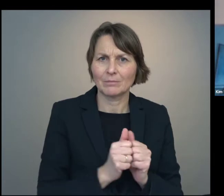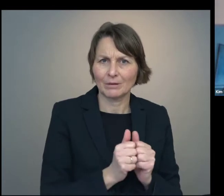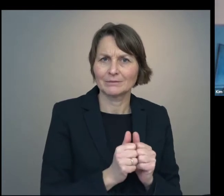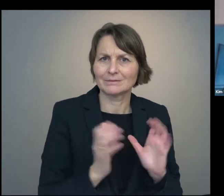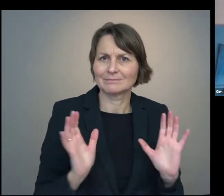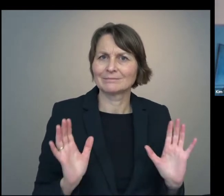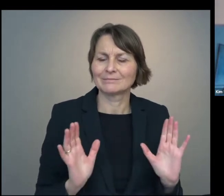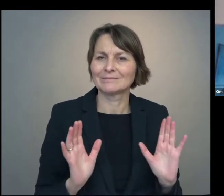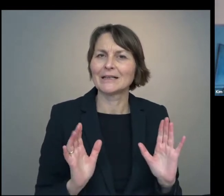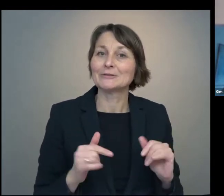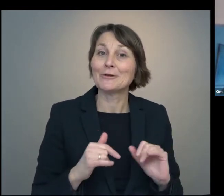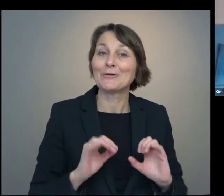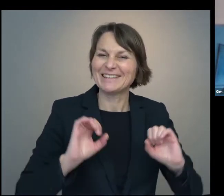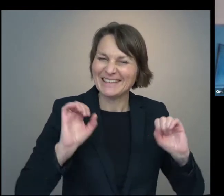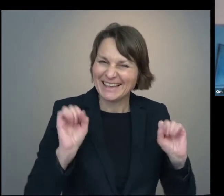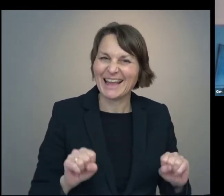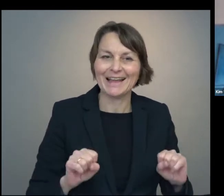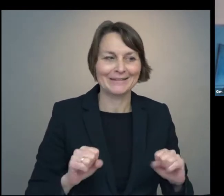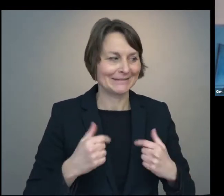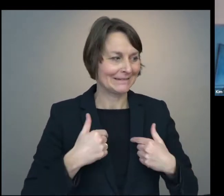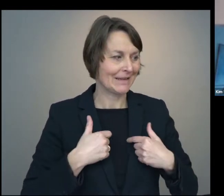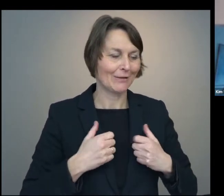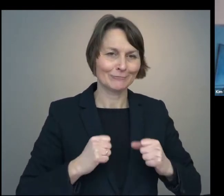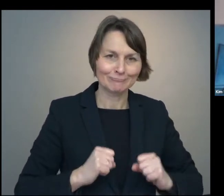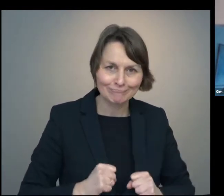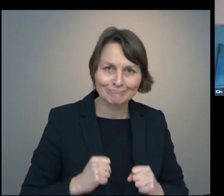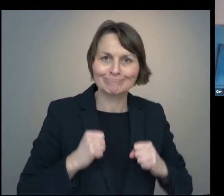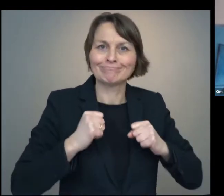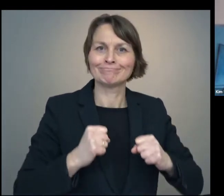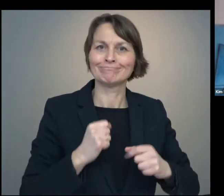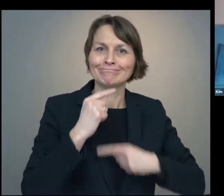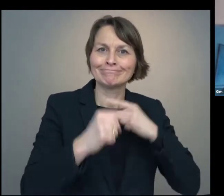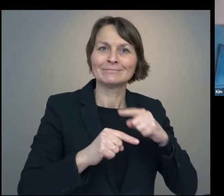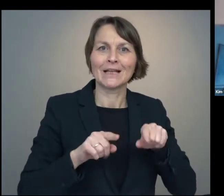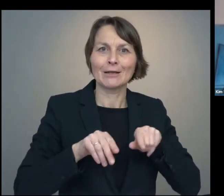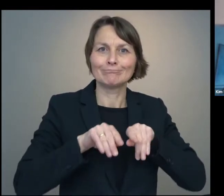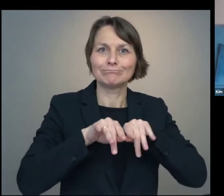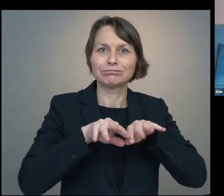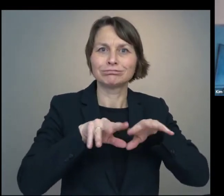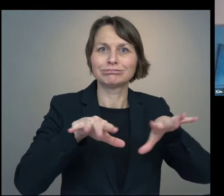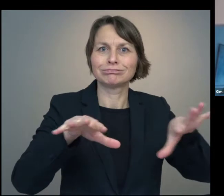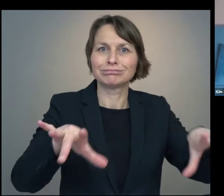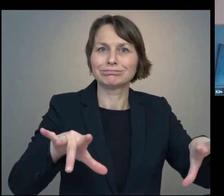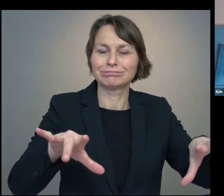all is part of enabling us to expand the reach.